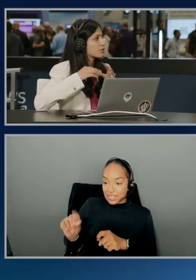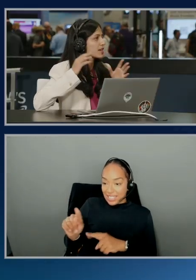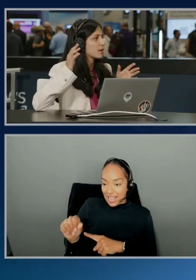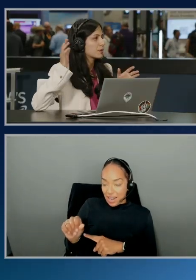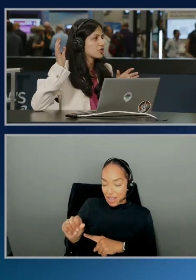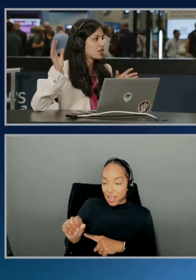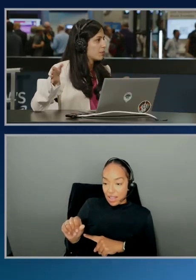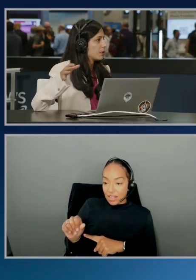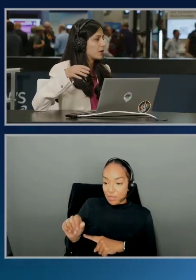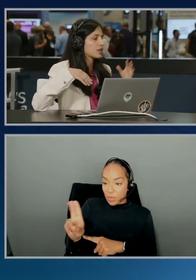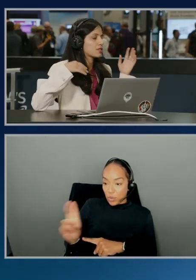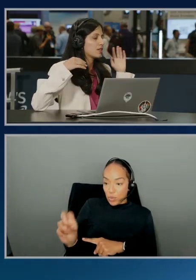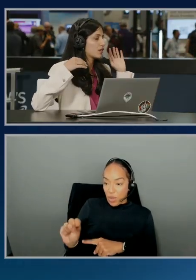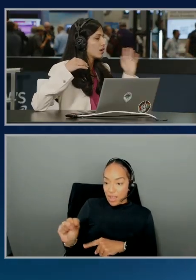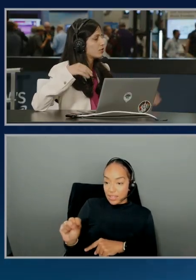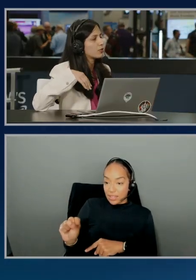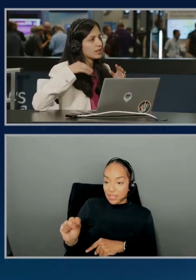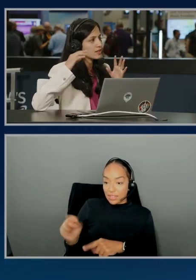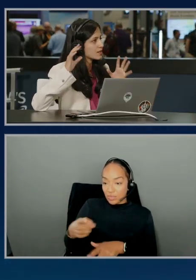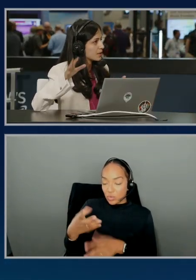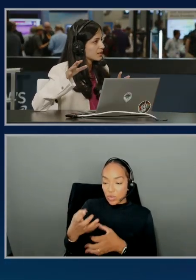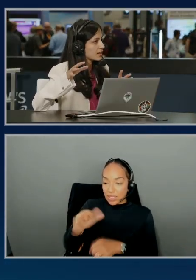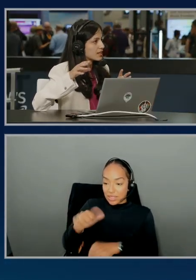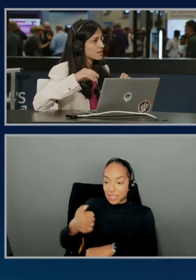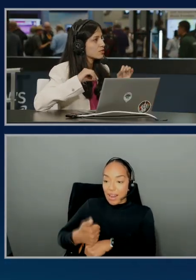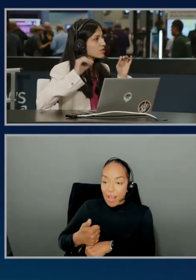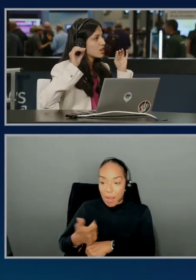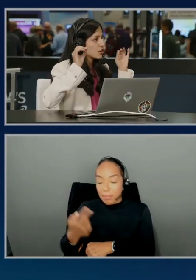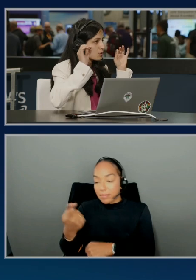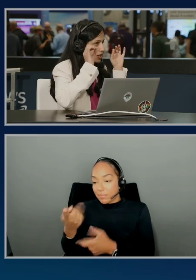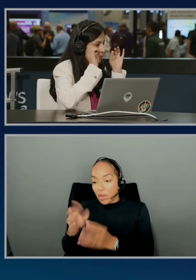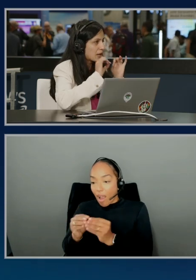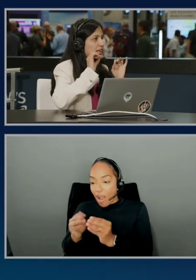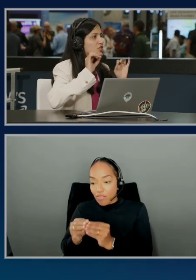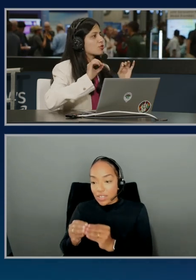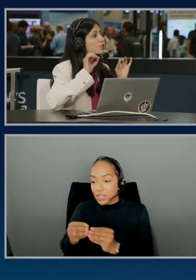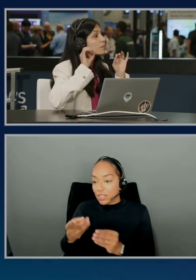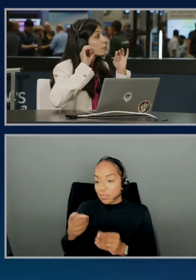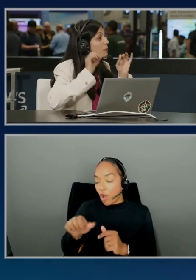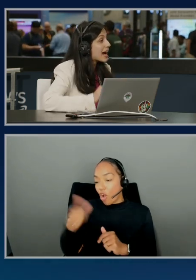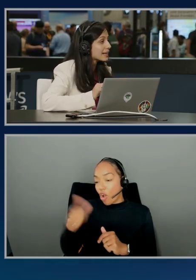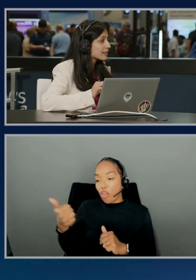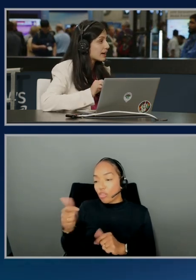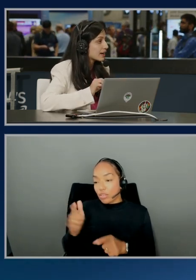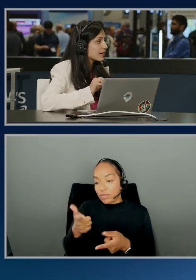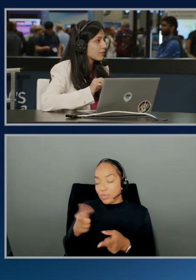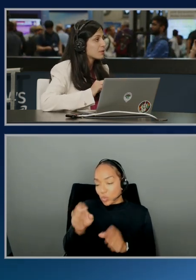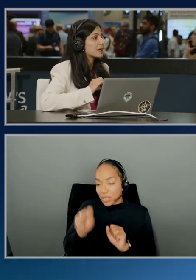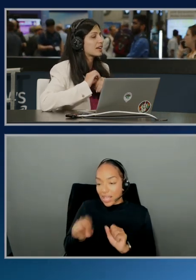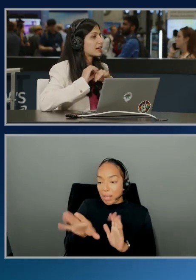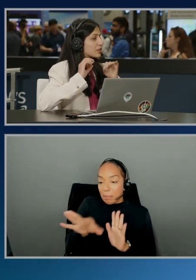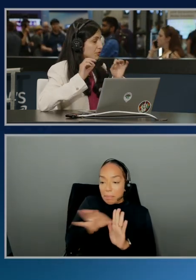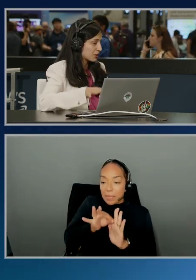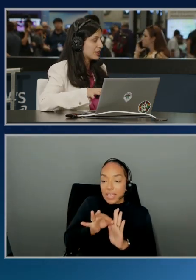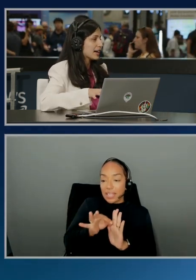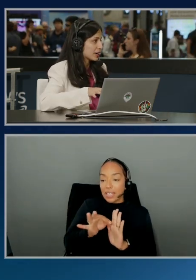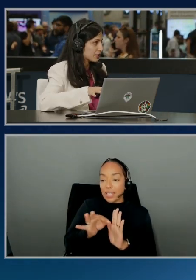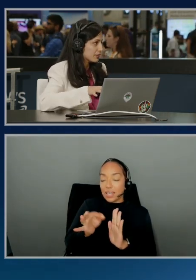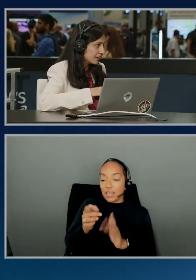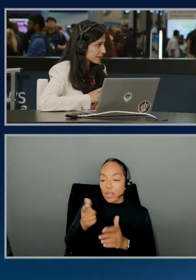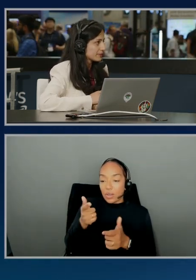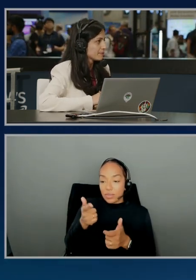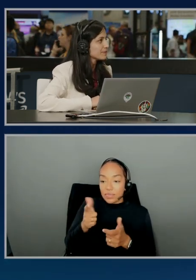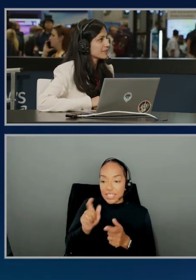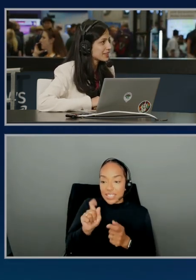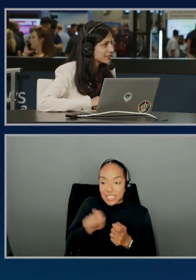if you've set up a SharePoint or Confluence or some other data source, you can pick and choose at a card level, making it really